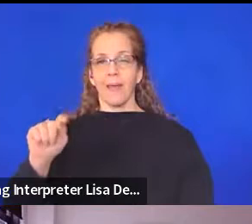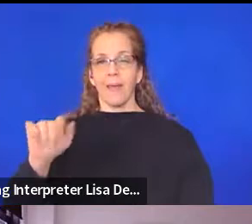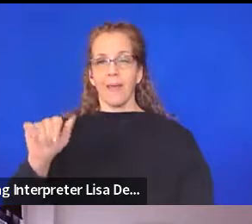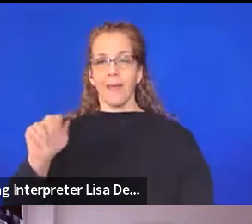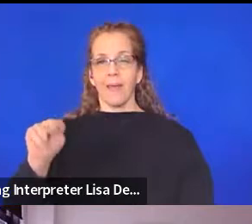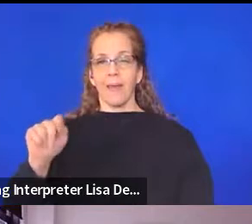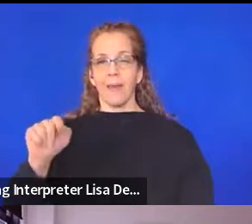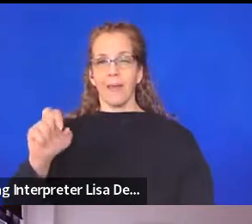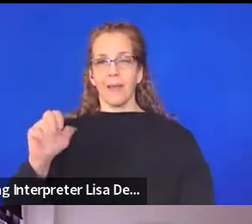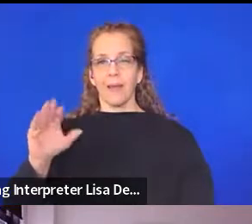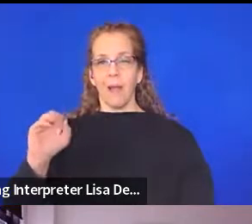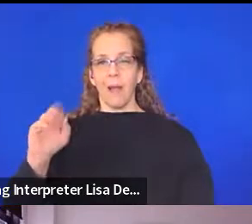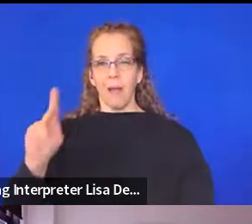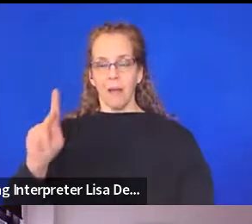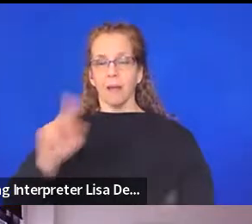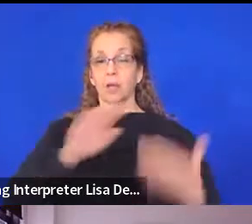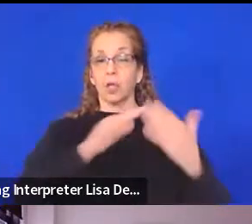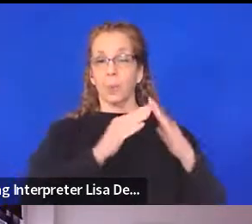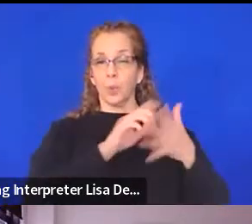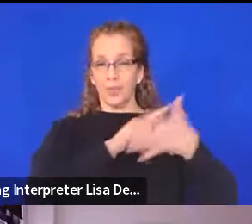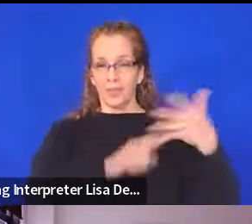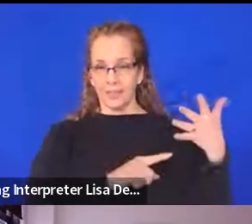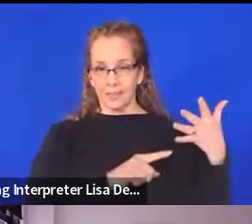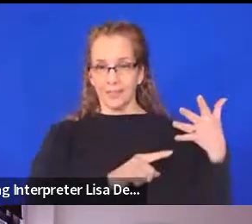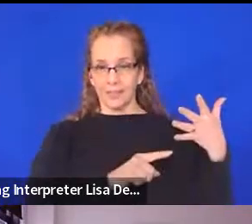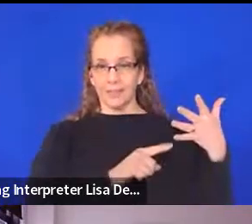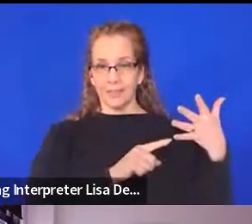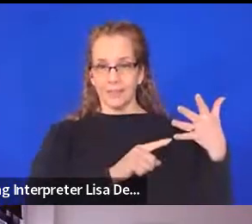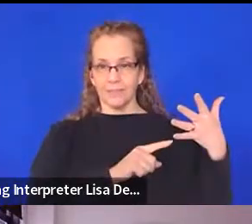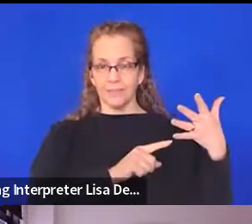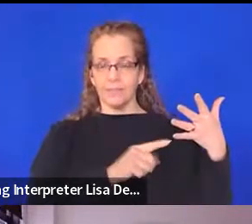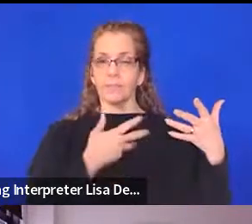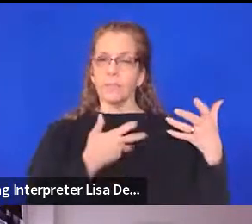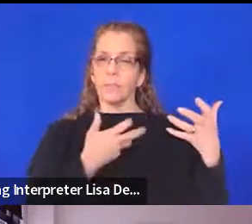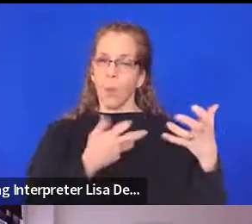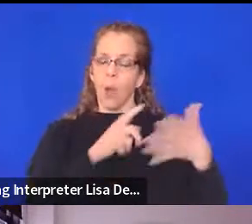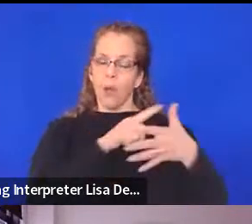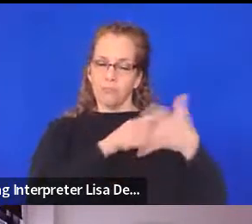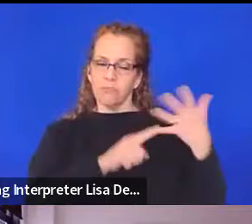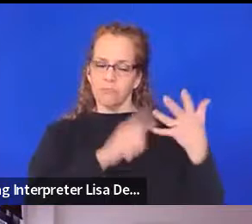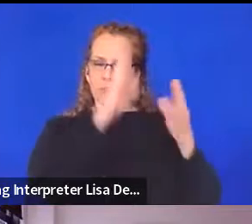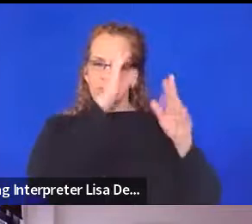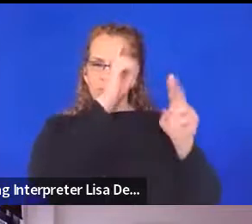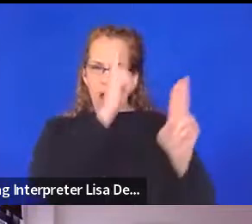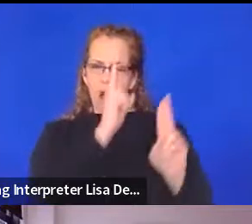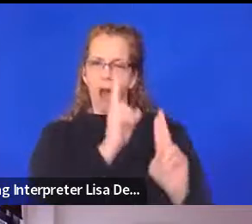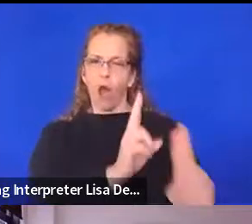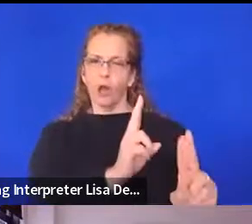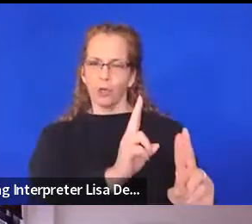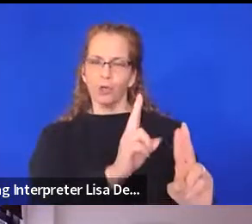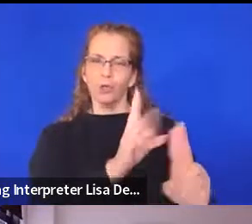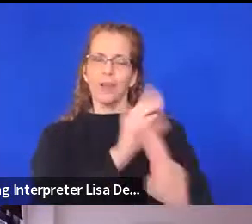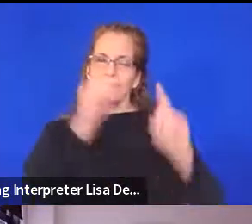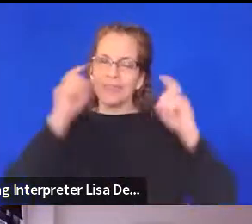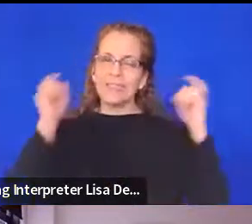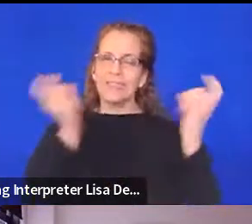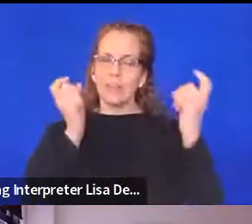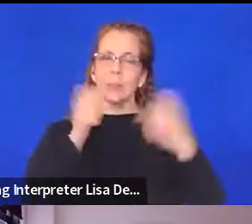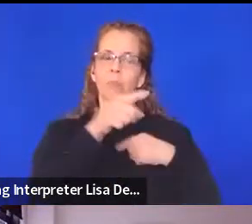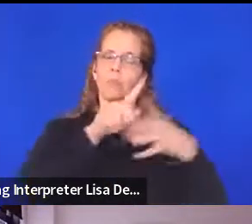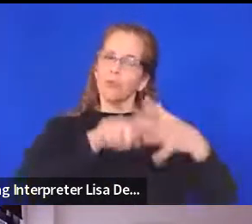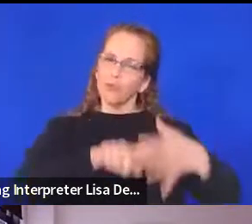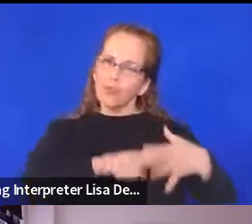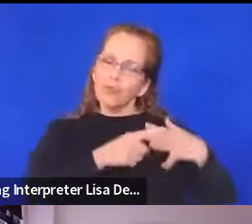and Matinacock communities. I want to honor and celebrate all of these Indigenous communities, their